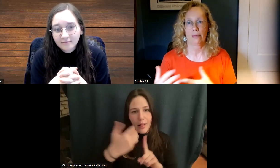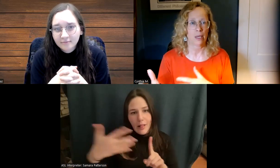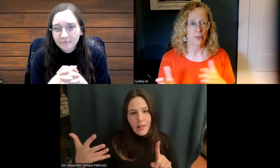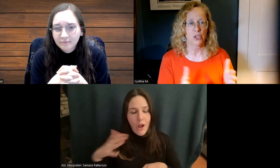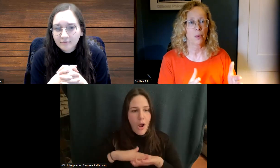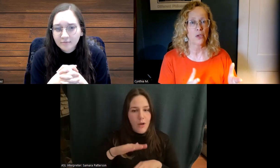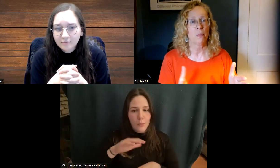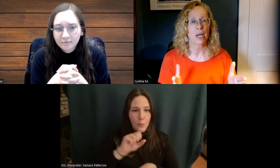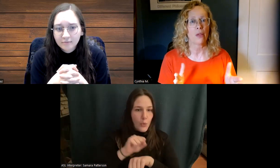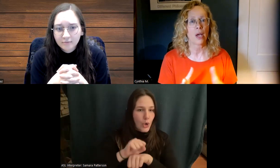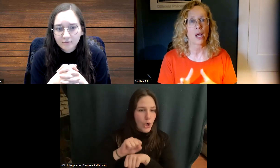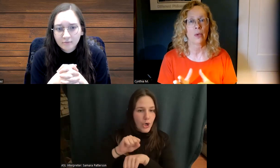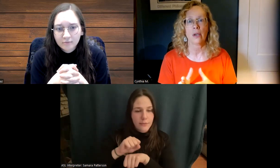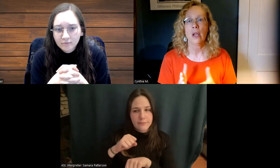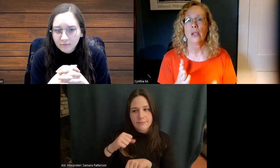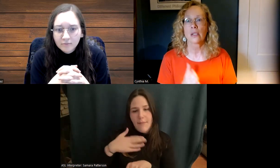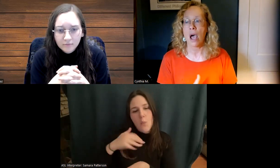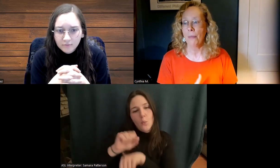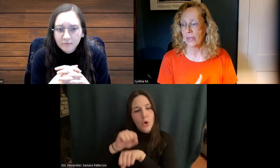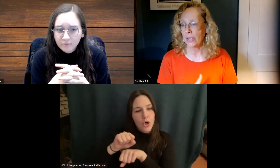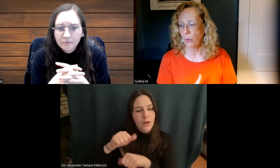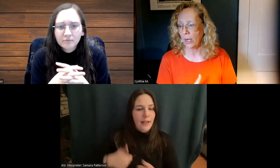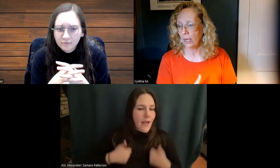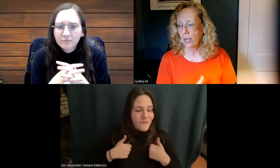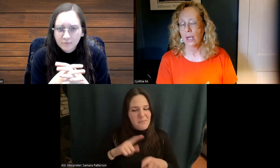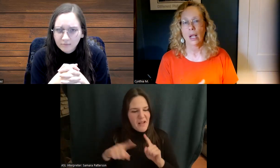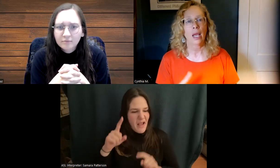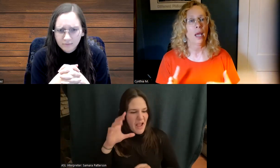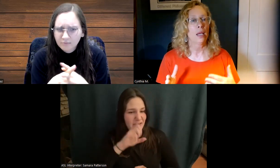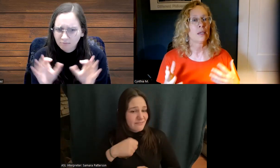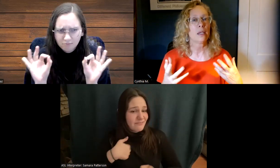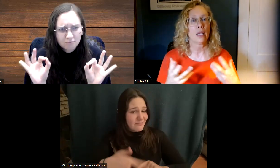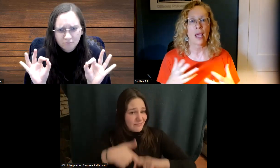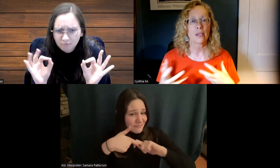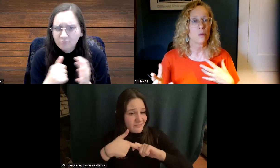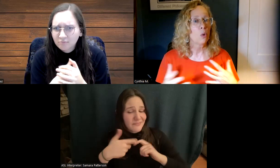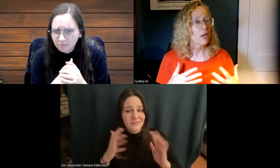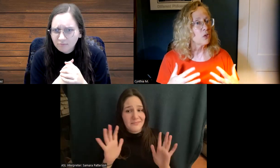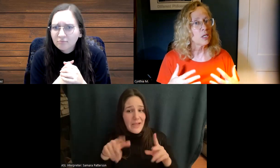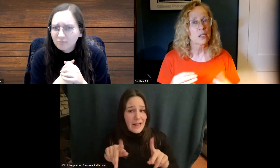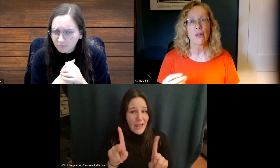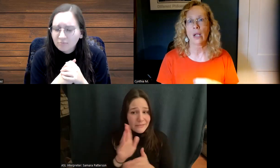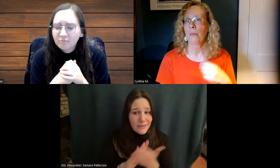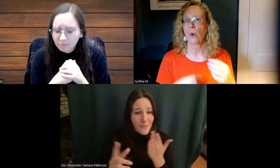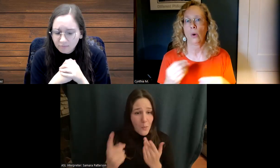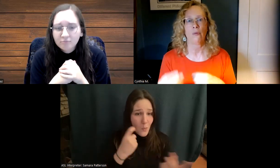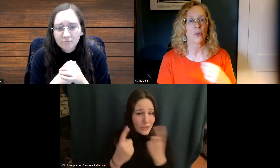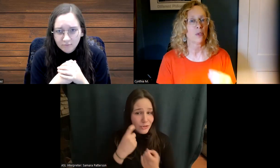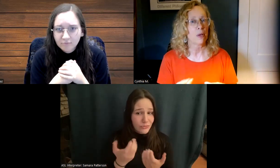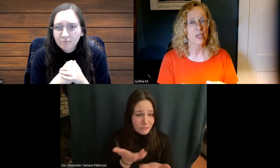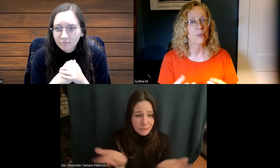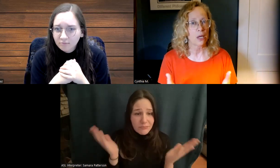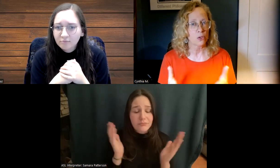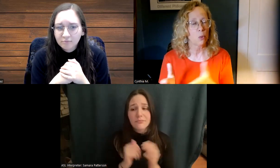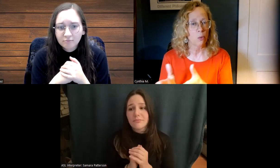my situation, but I thought I would stop at this point and let some questions develop, or if